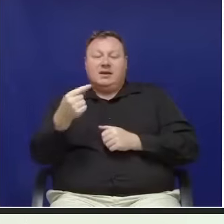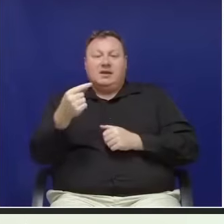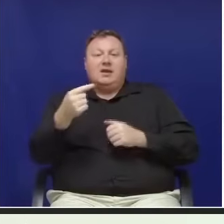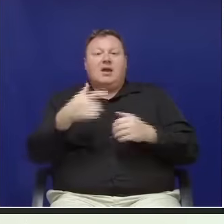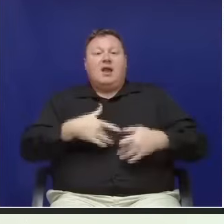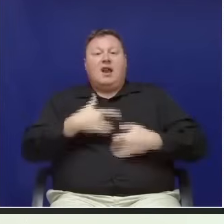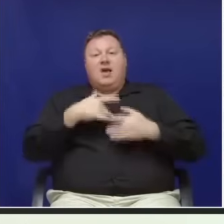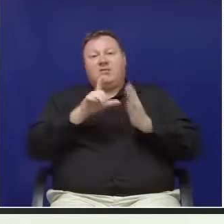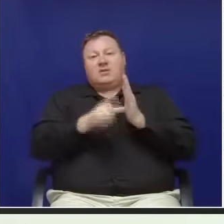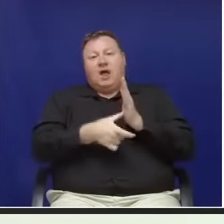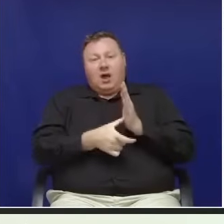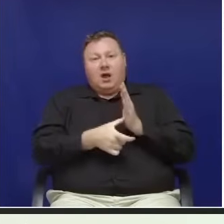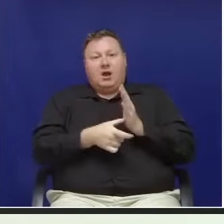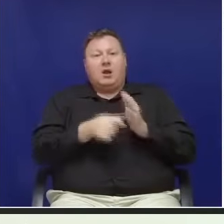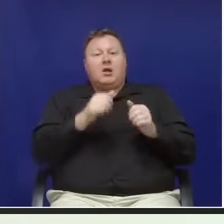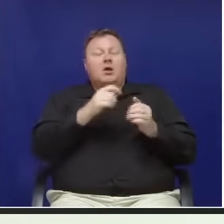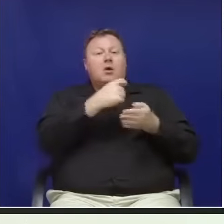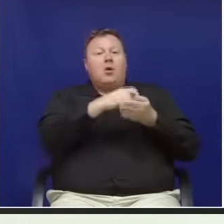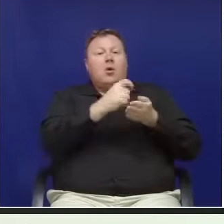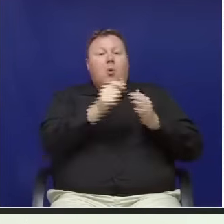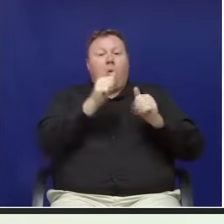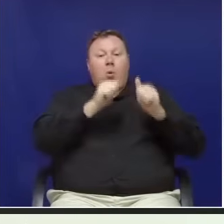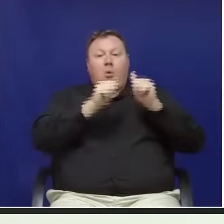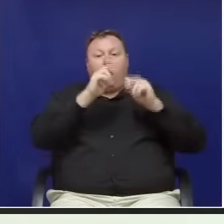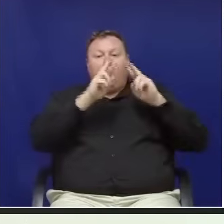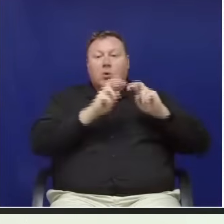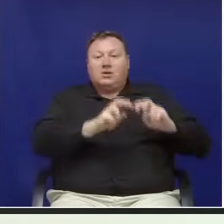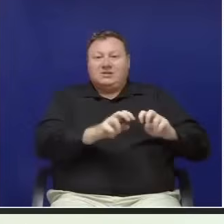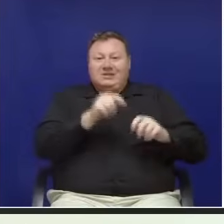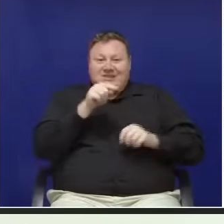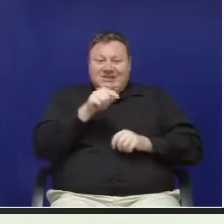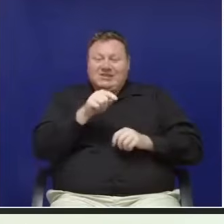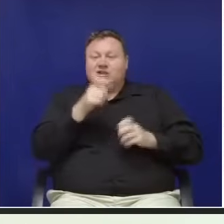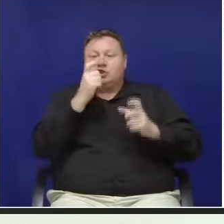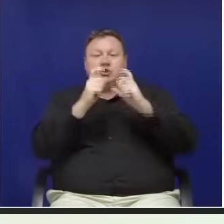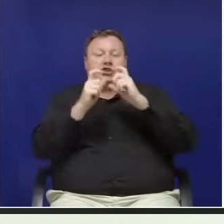the State Security Agency. This process